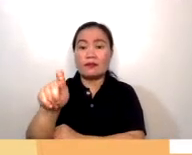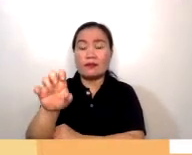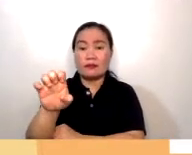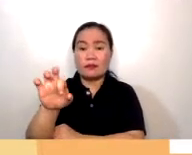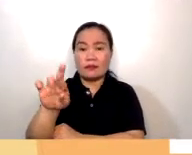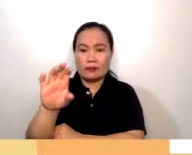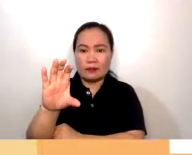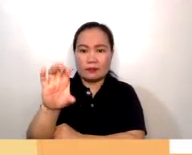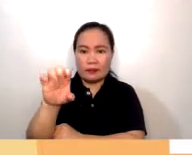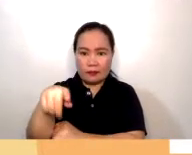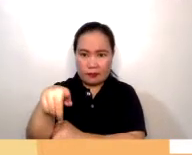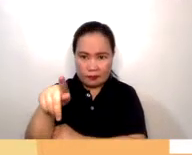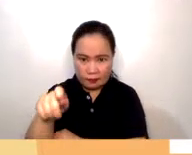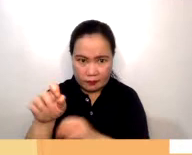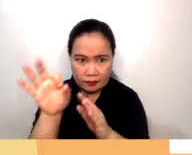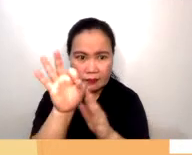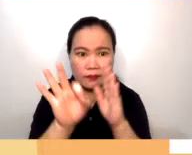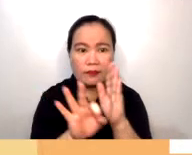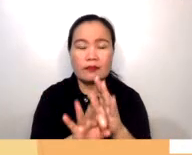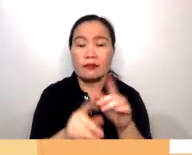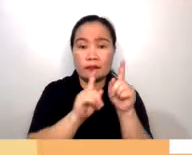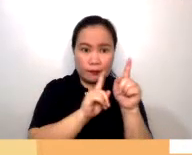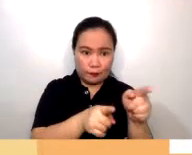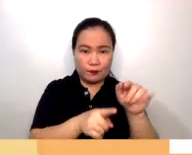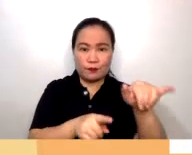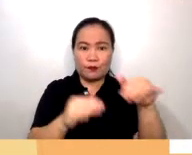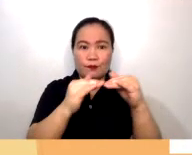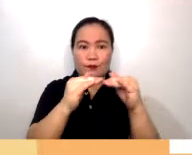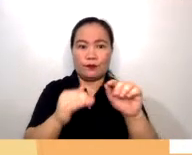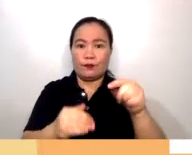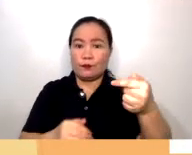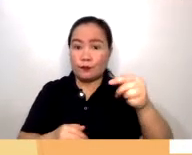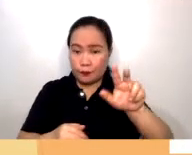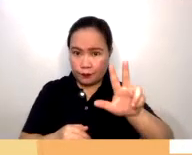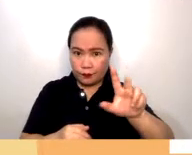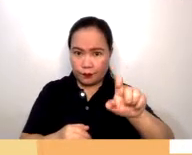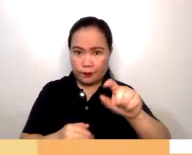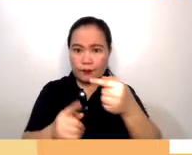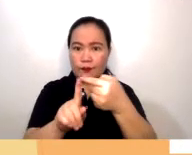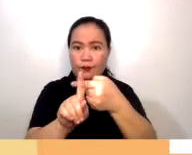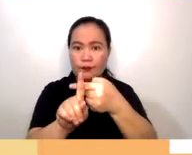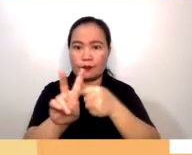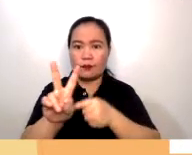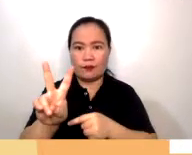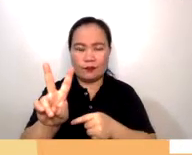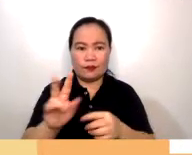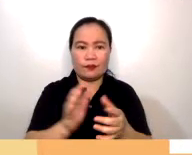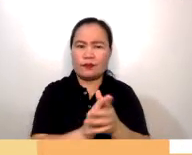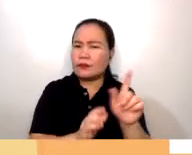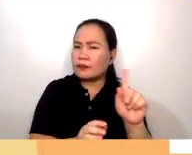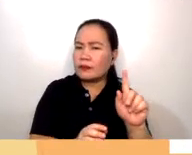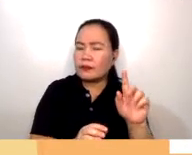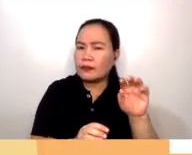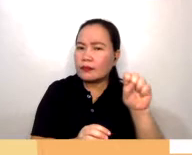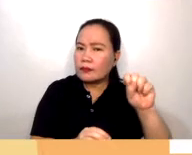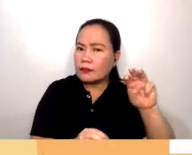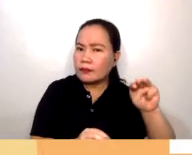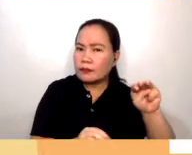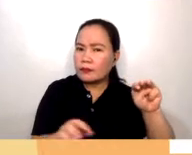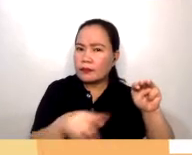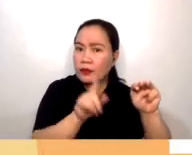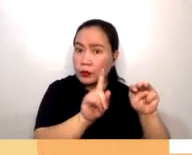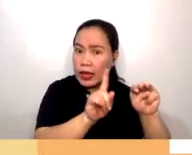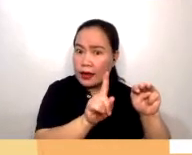is y equals negative 3x plus 2. So, what is the slope? We have